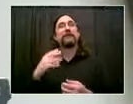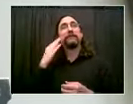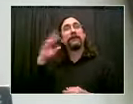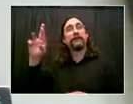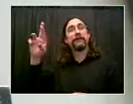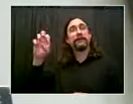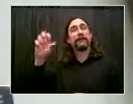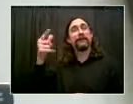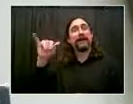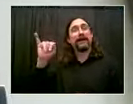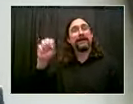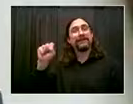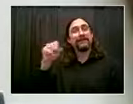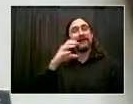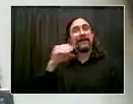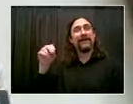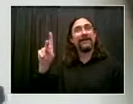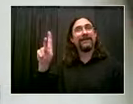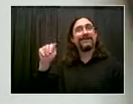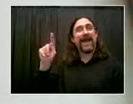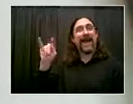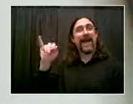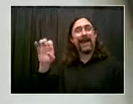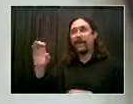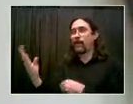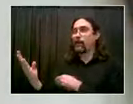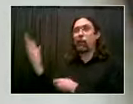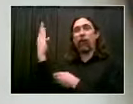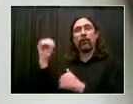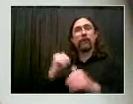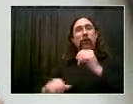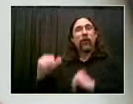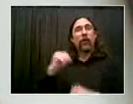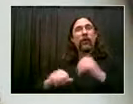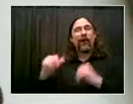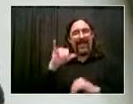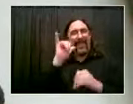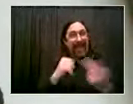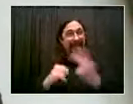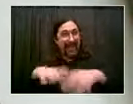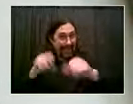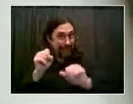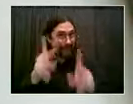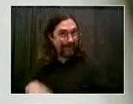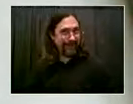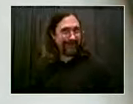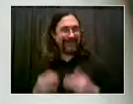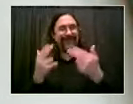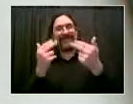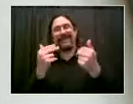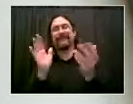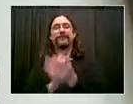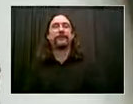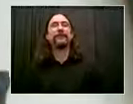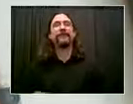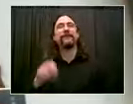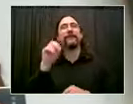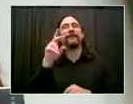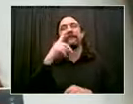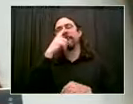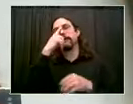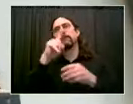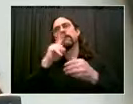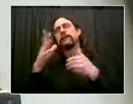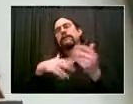Vanna, but anyway, I digress. I am super excited about this. You know, these last 18